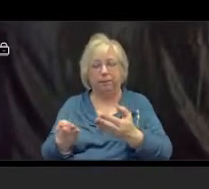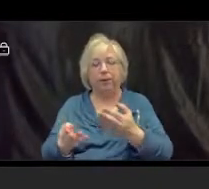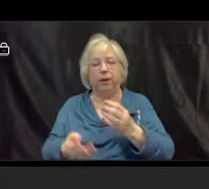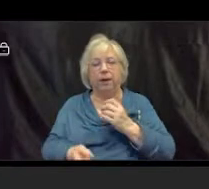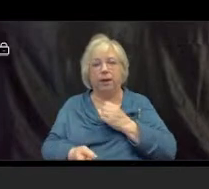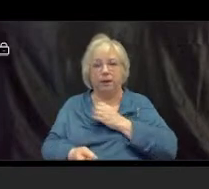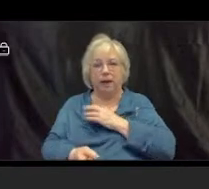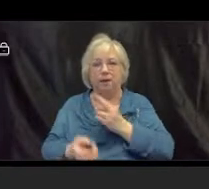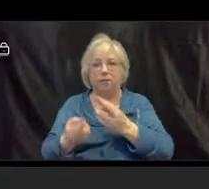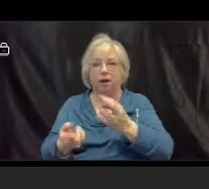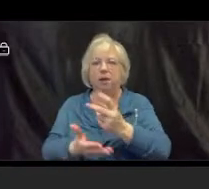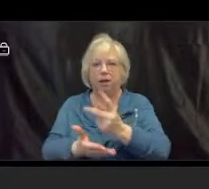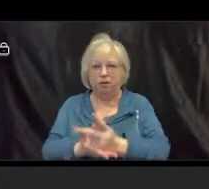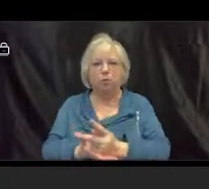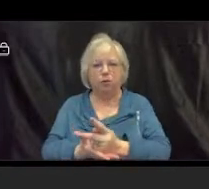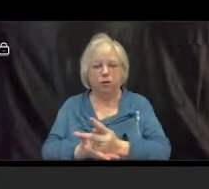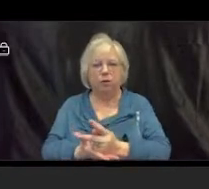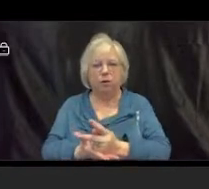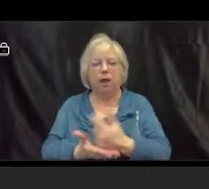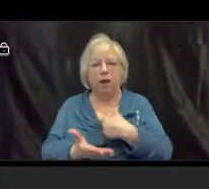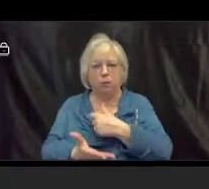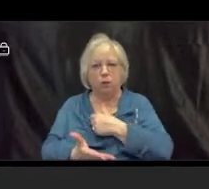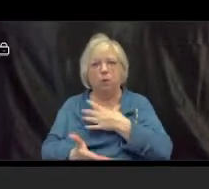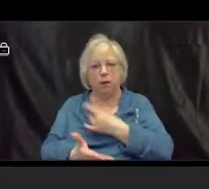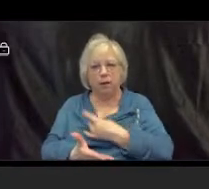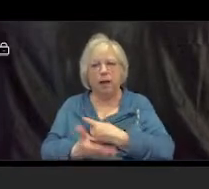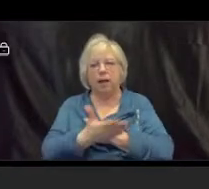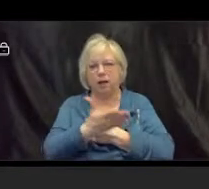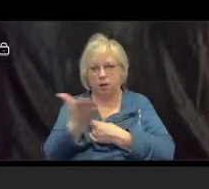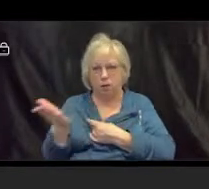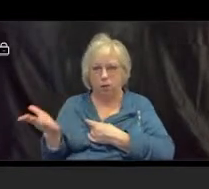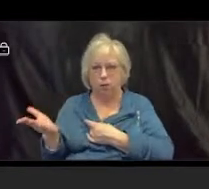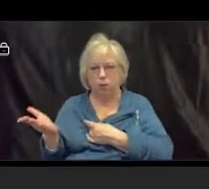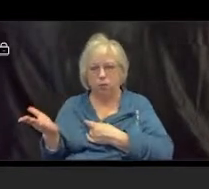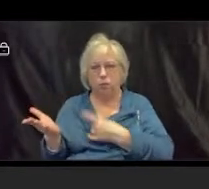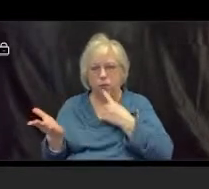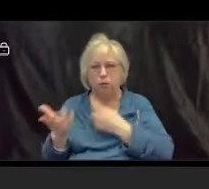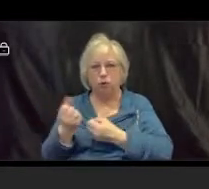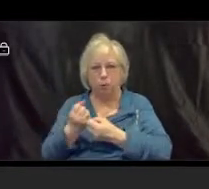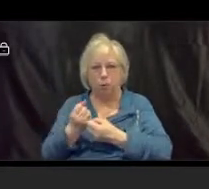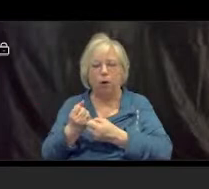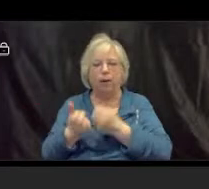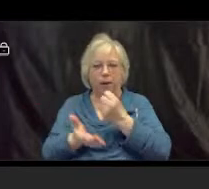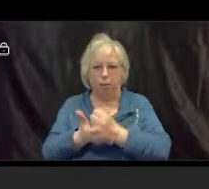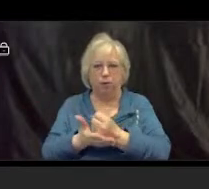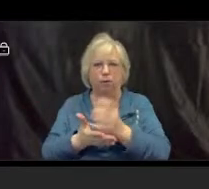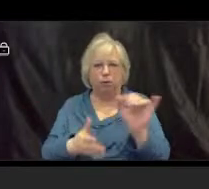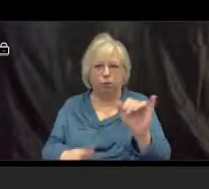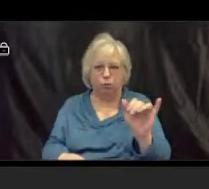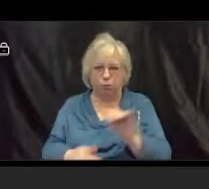recommends the approval, and we would just like you to support the approval as well.